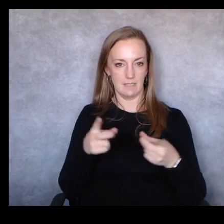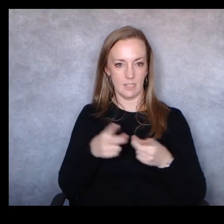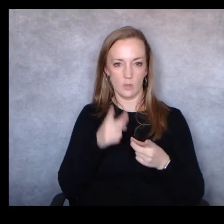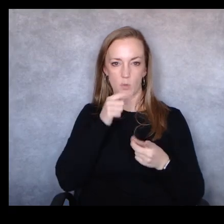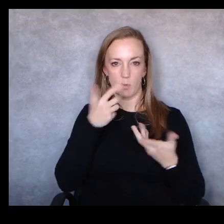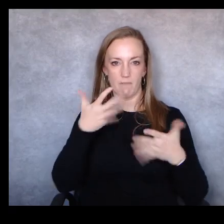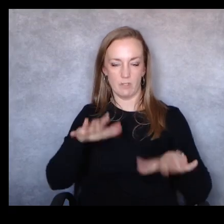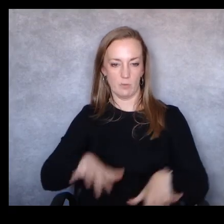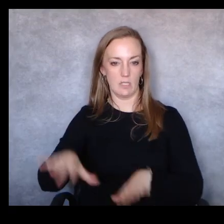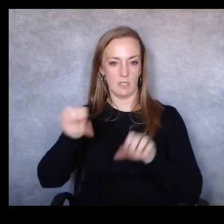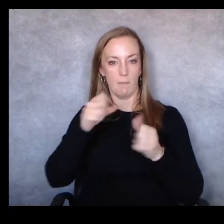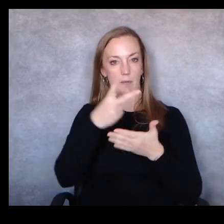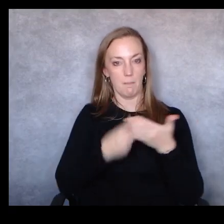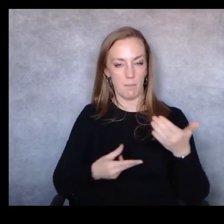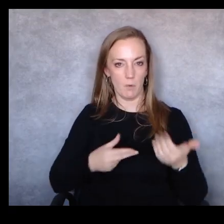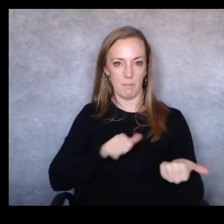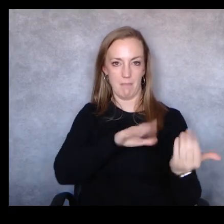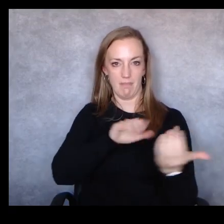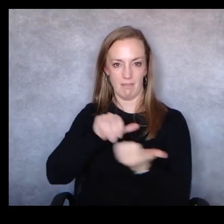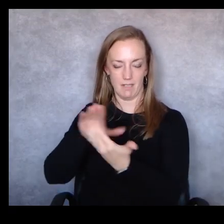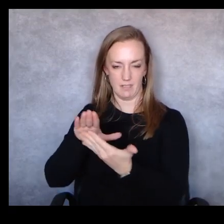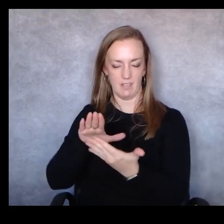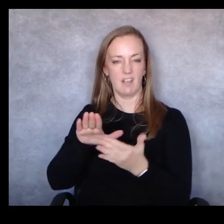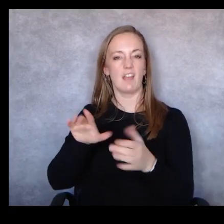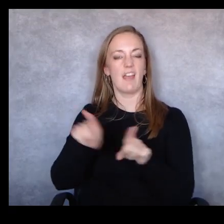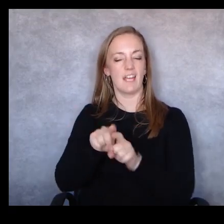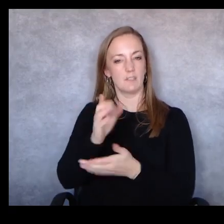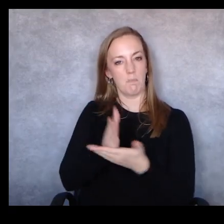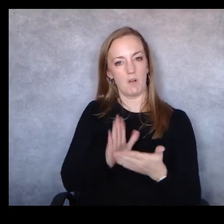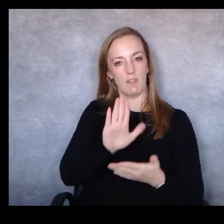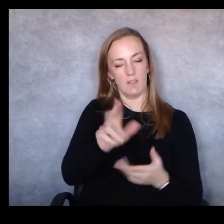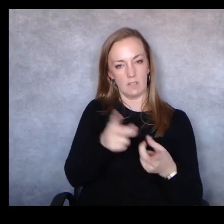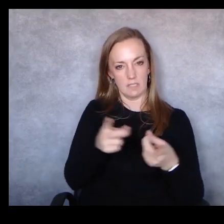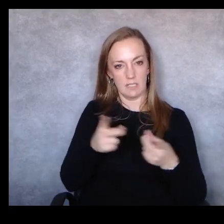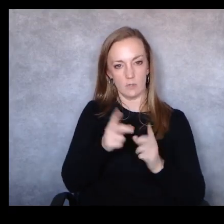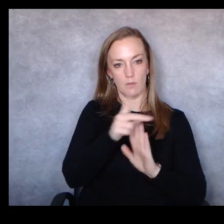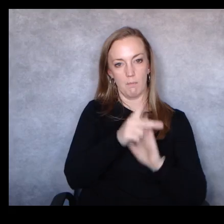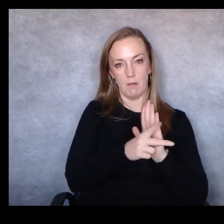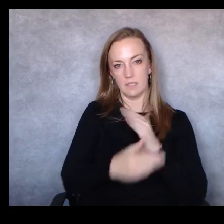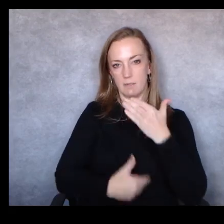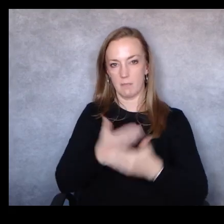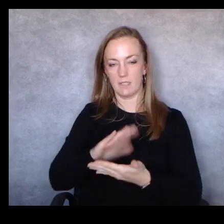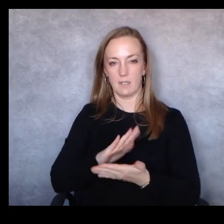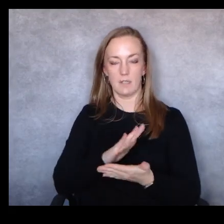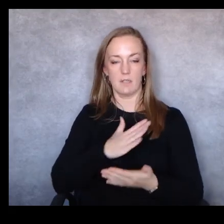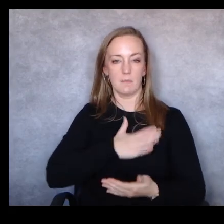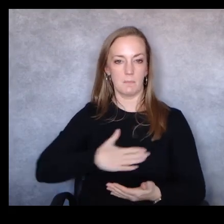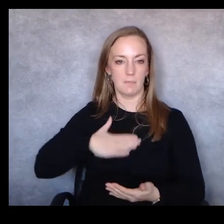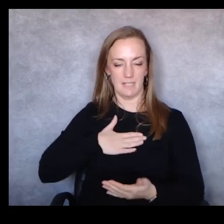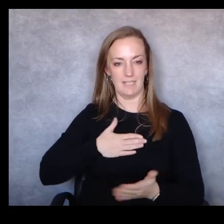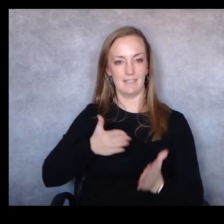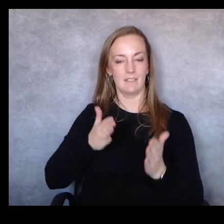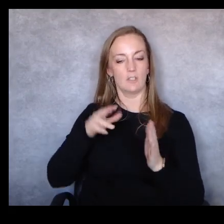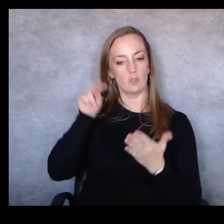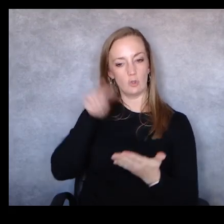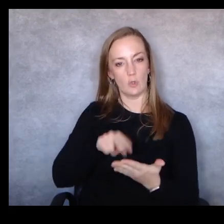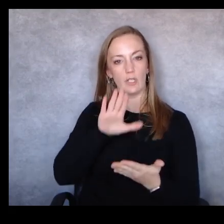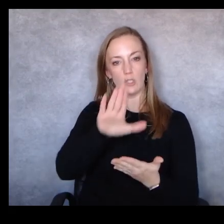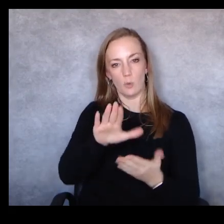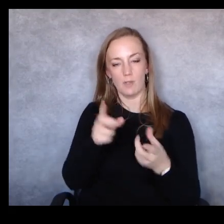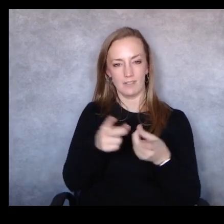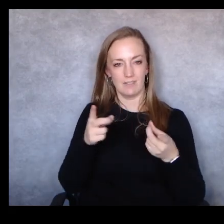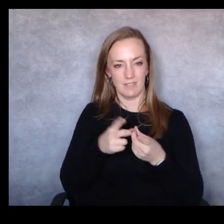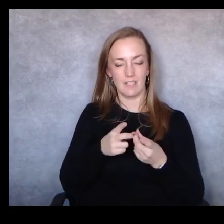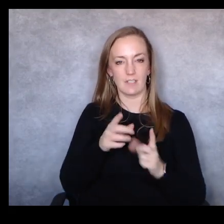adopted both methods and as part of the district policies and procedures. Please refer to your district's special education policies and procedures